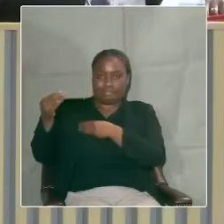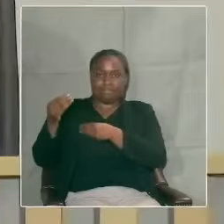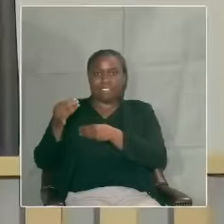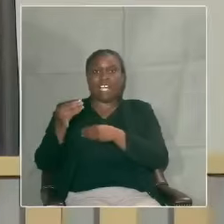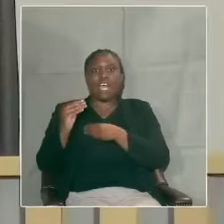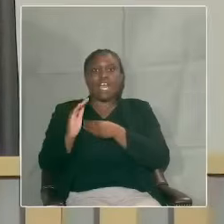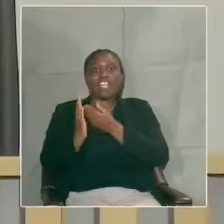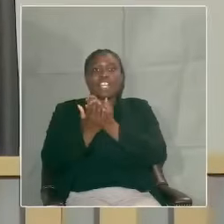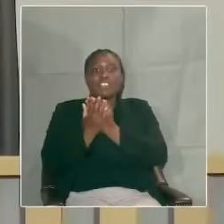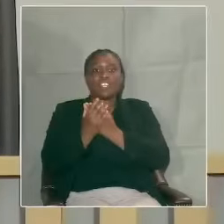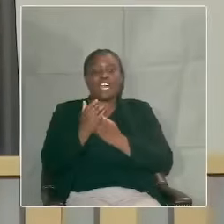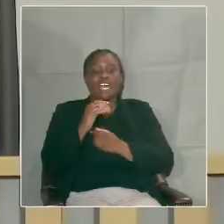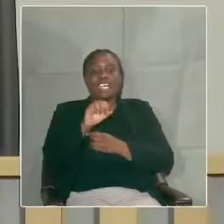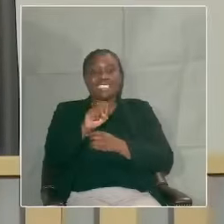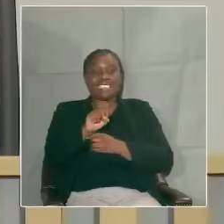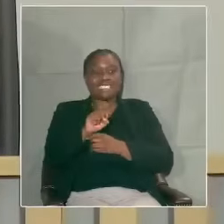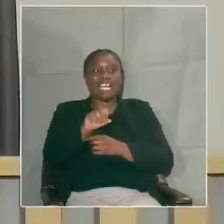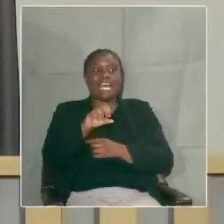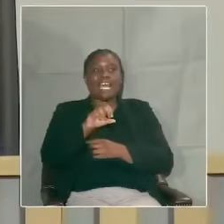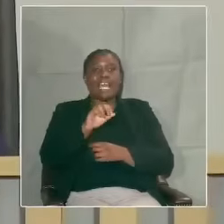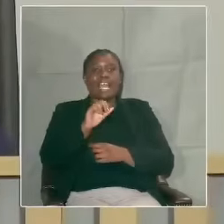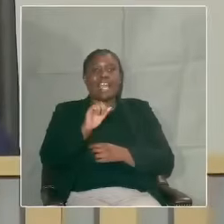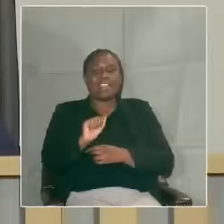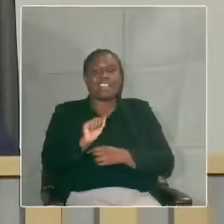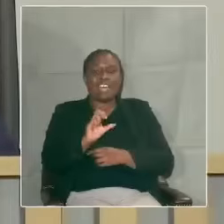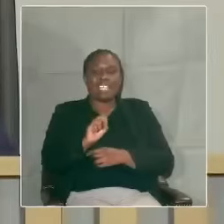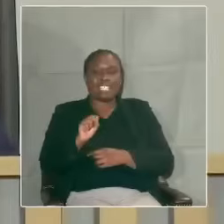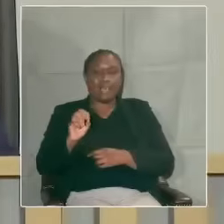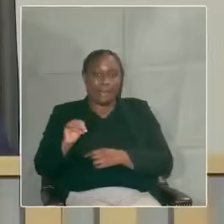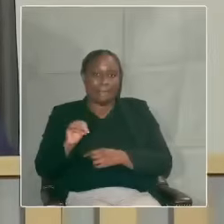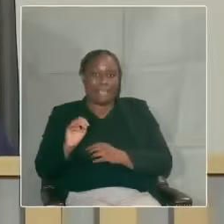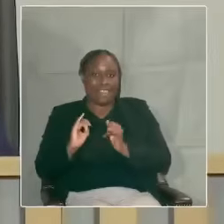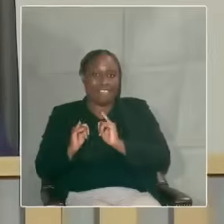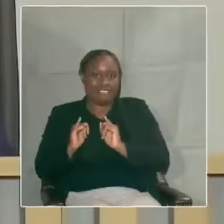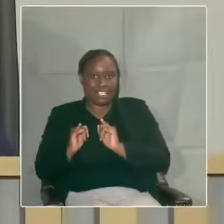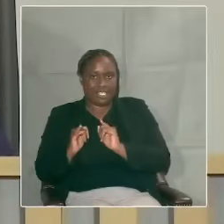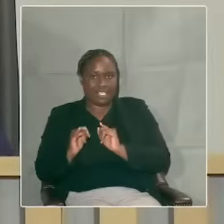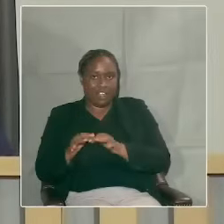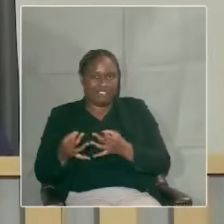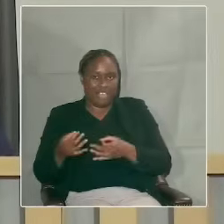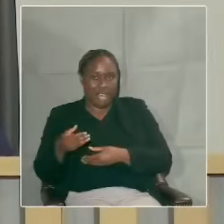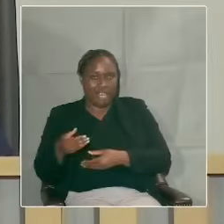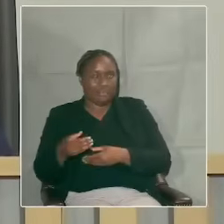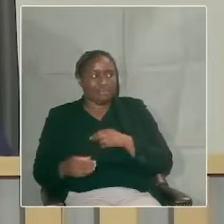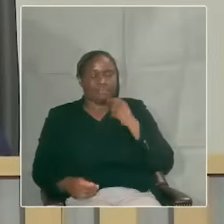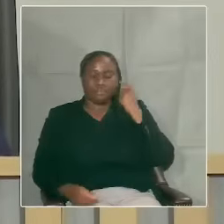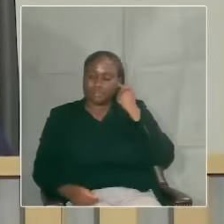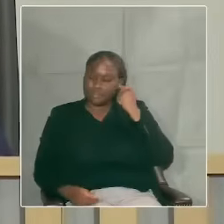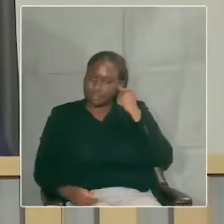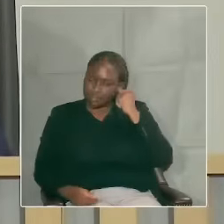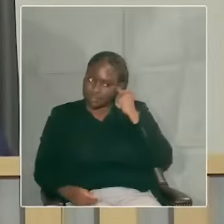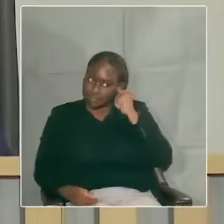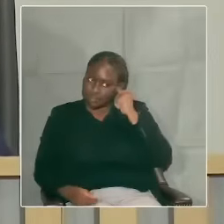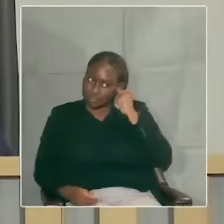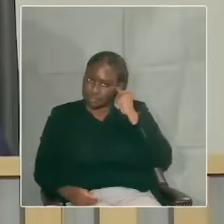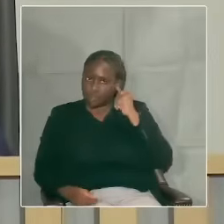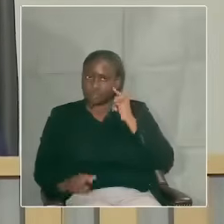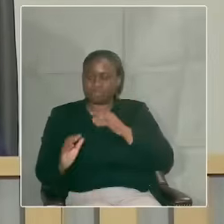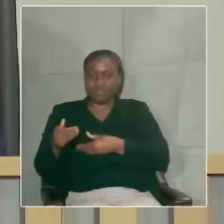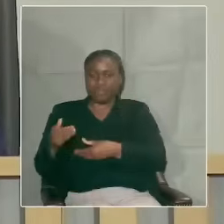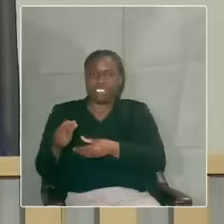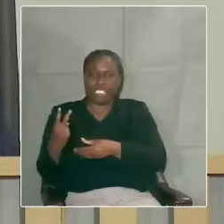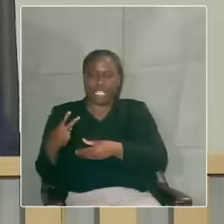annexed as SFM 11 on the Masemola 2. SFM